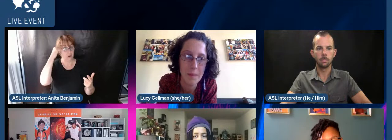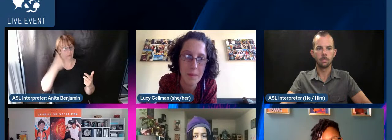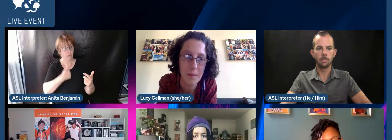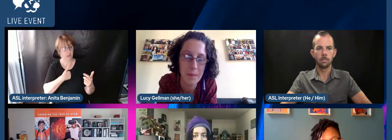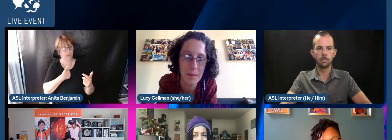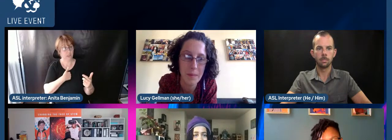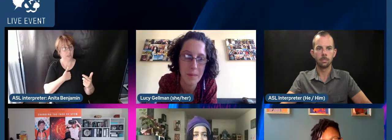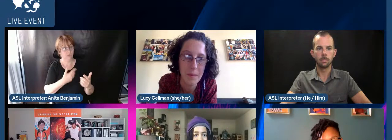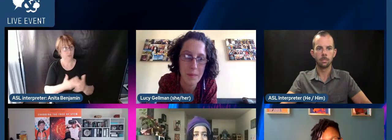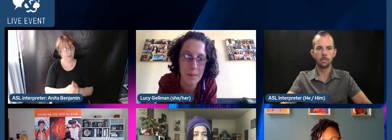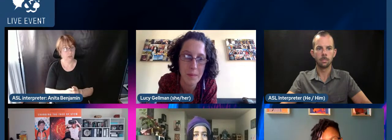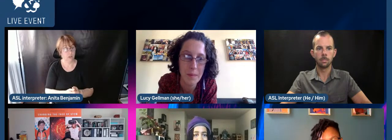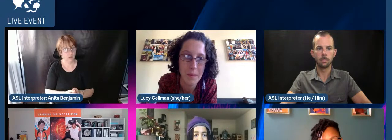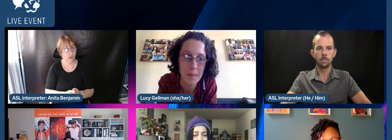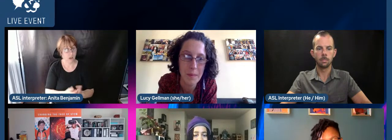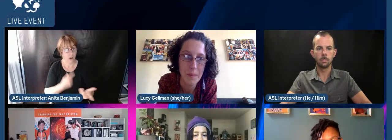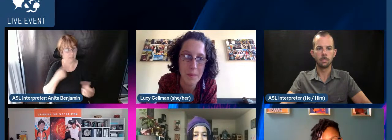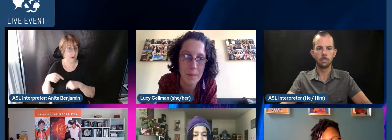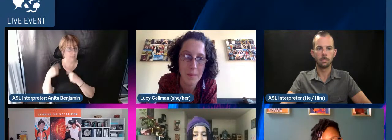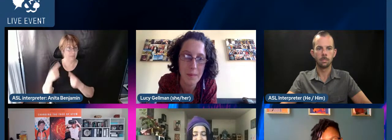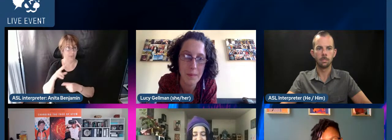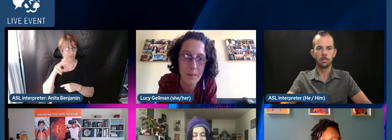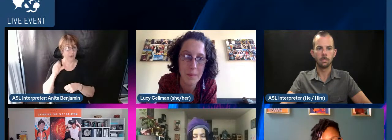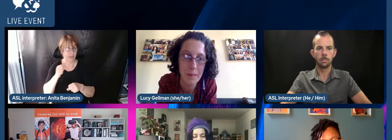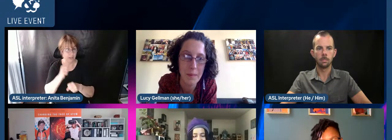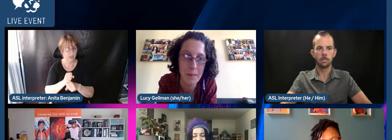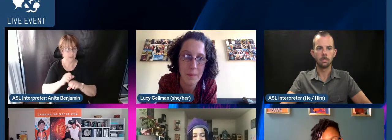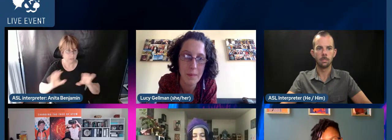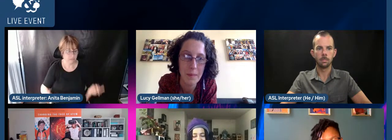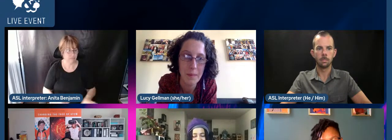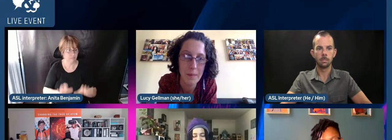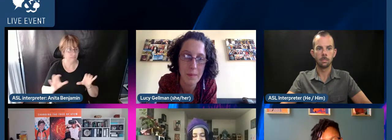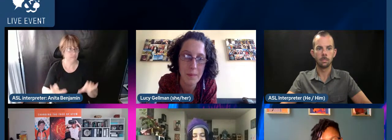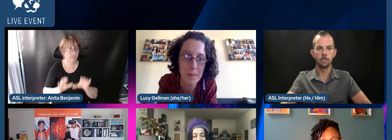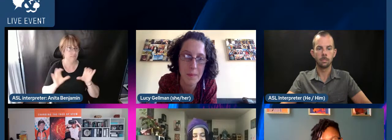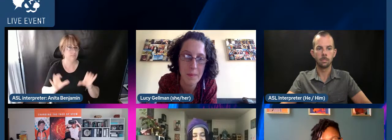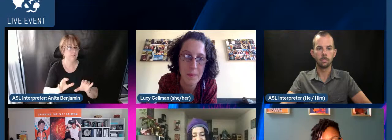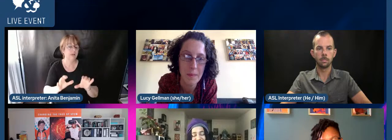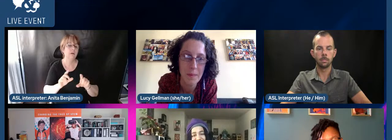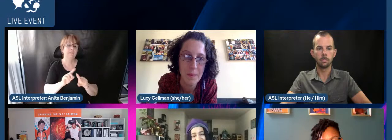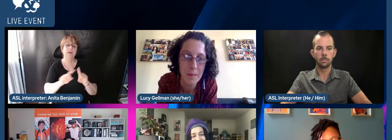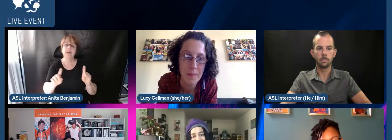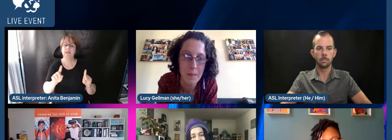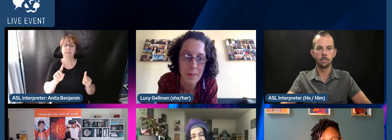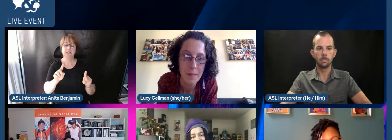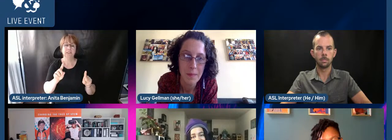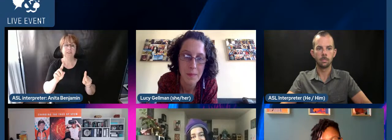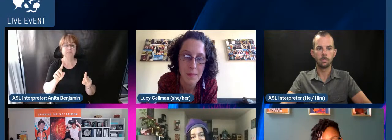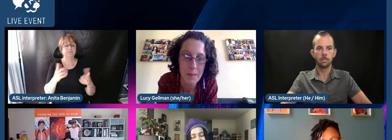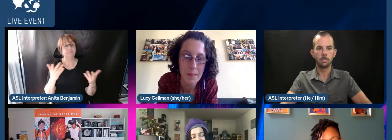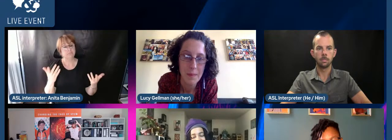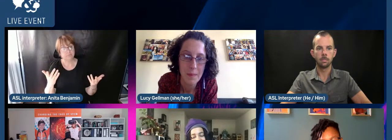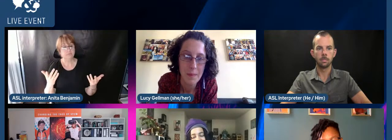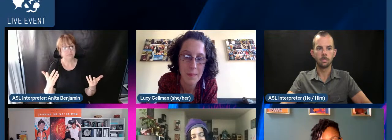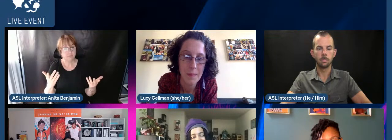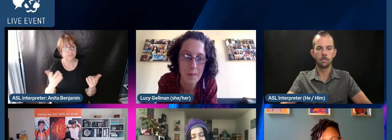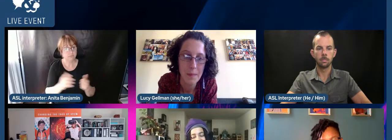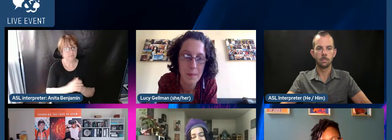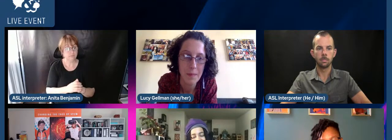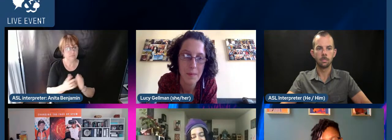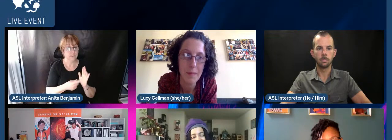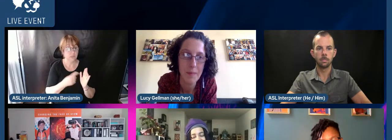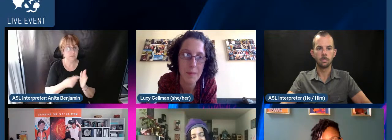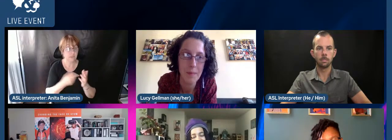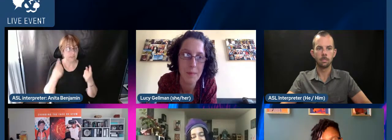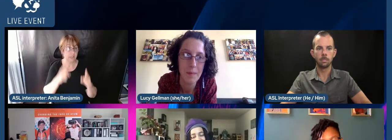some of them took 30 years. I'm telling you, one person, 30 years. But what is time, really,